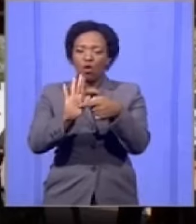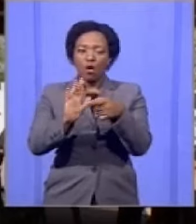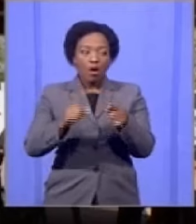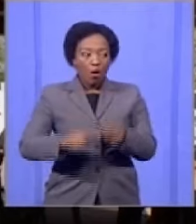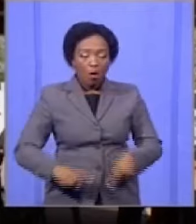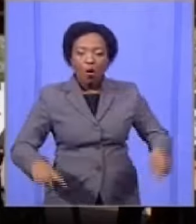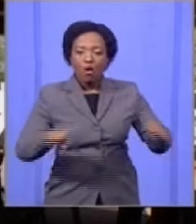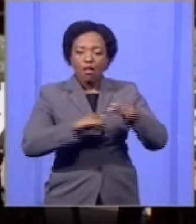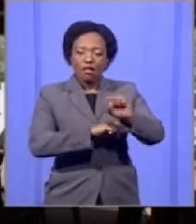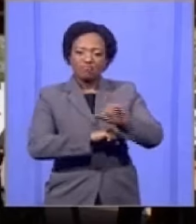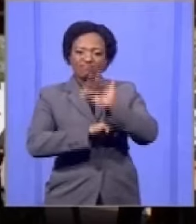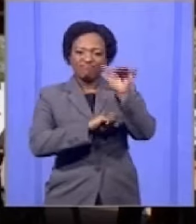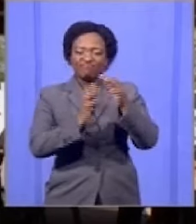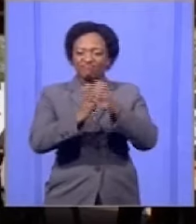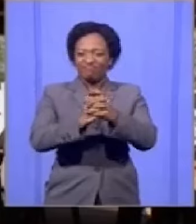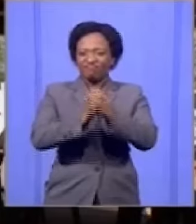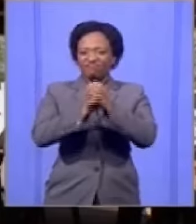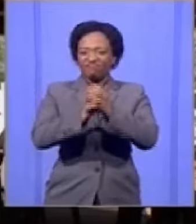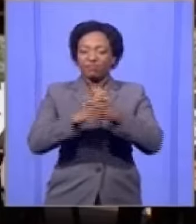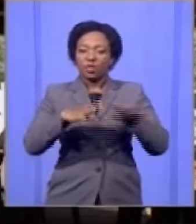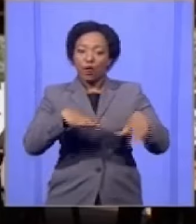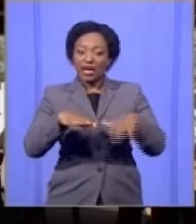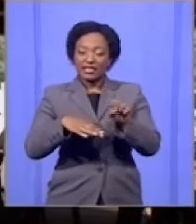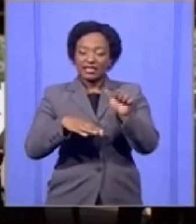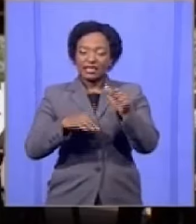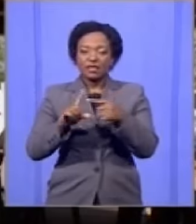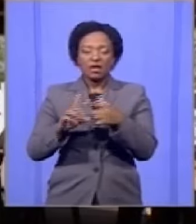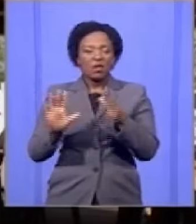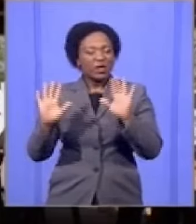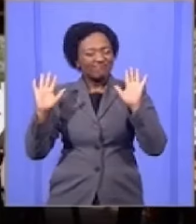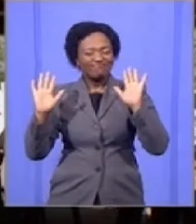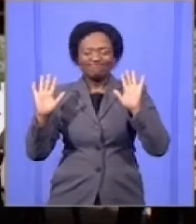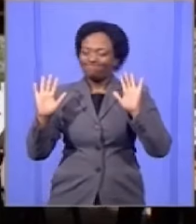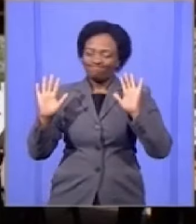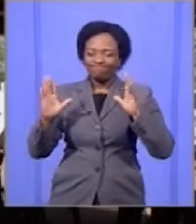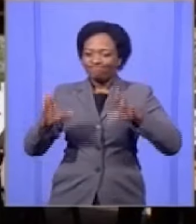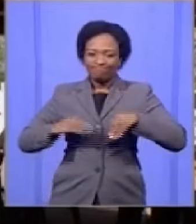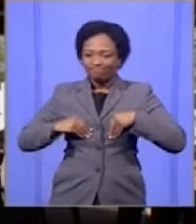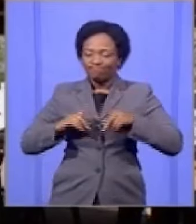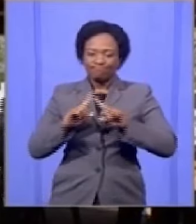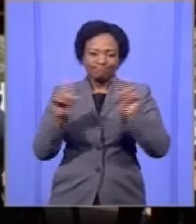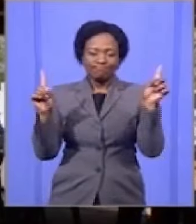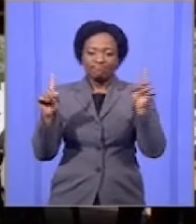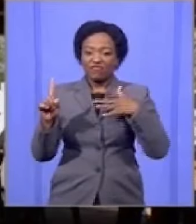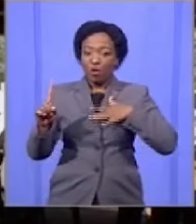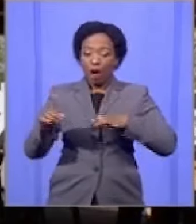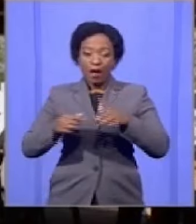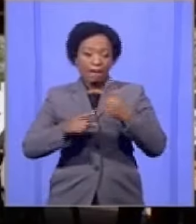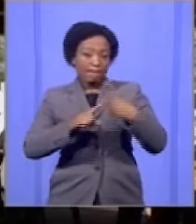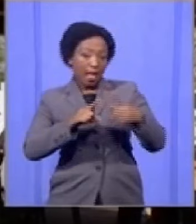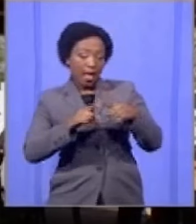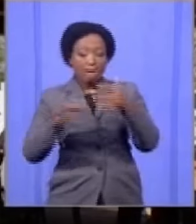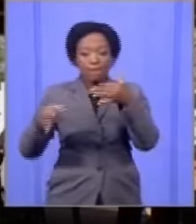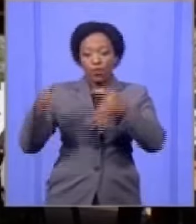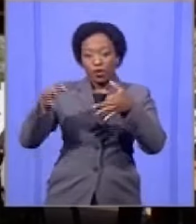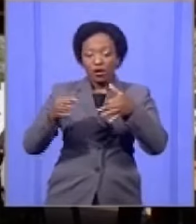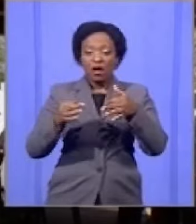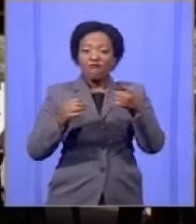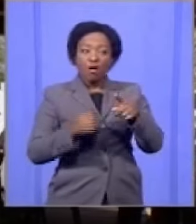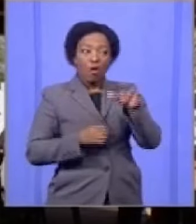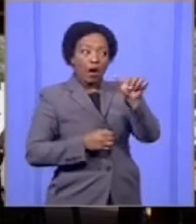We really take, as Section SA, we take serious exception to this. If DA wants to play a political game against the